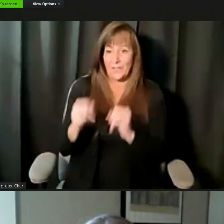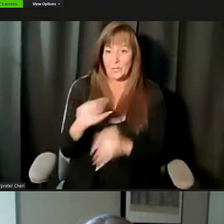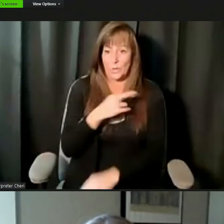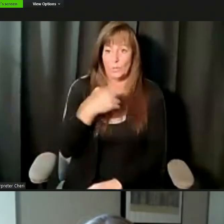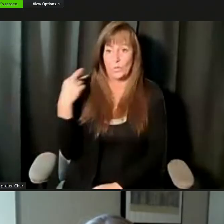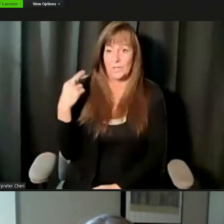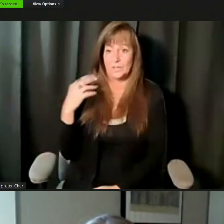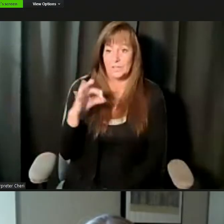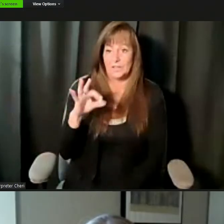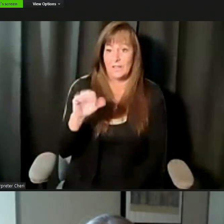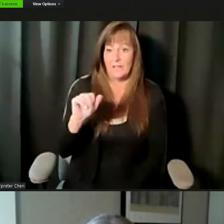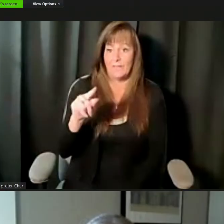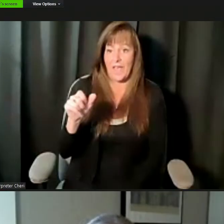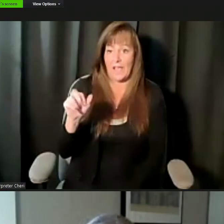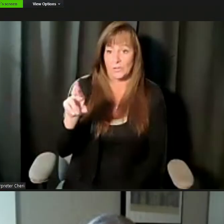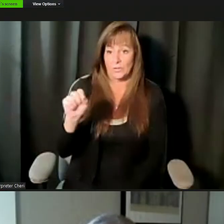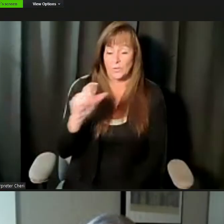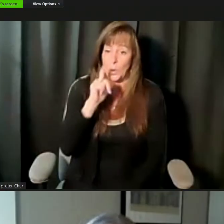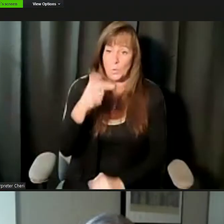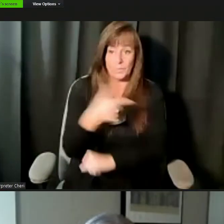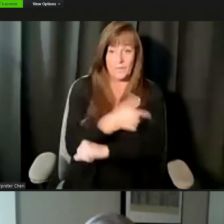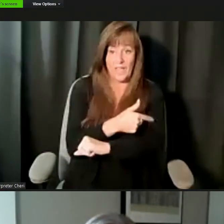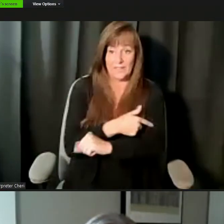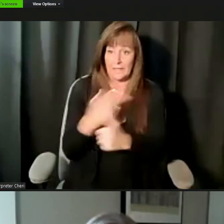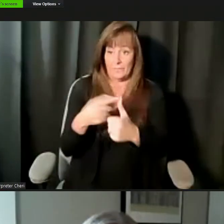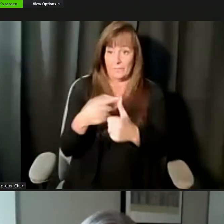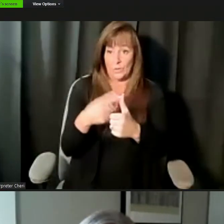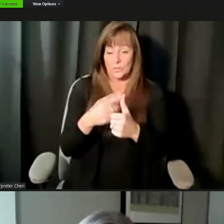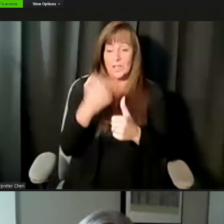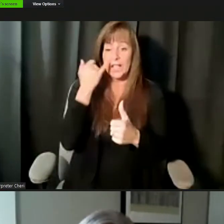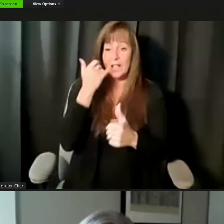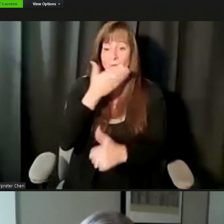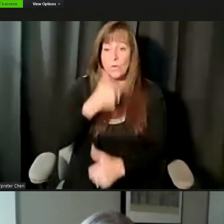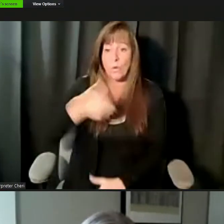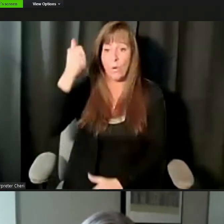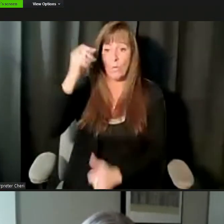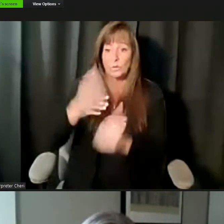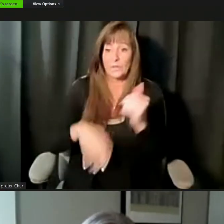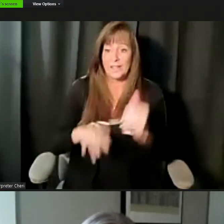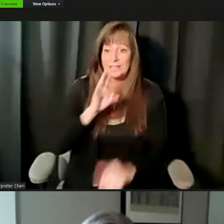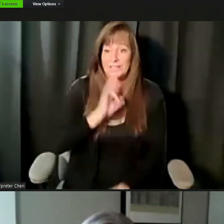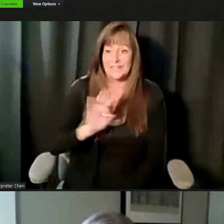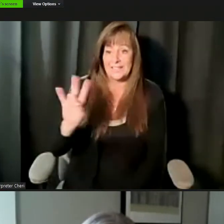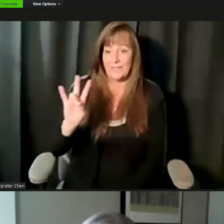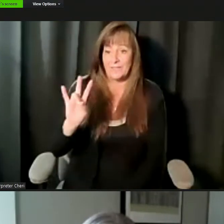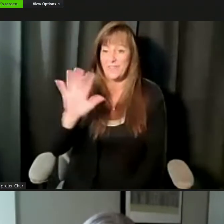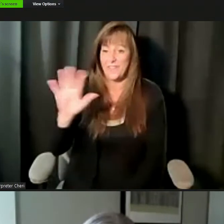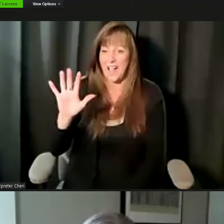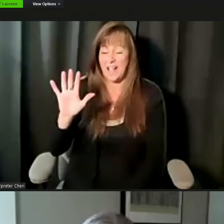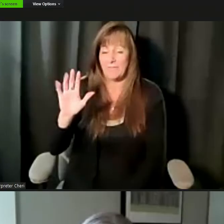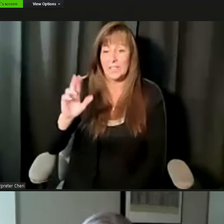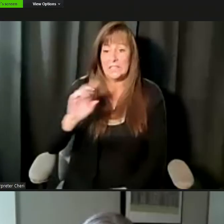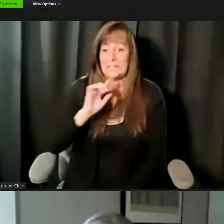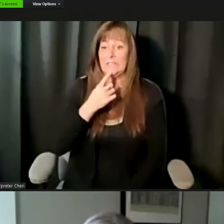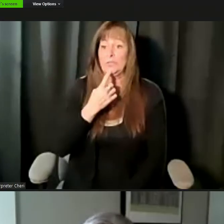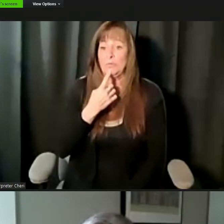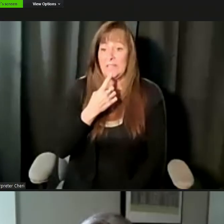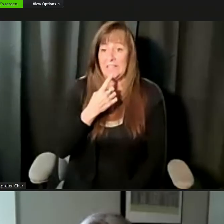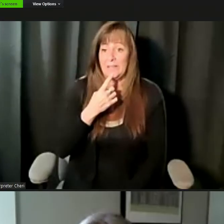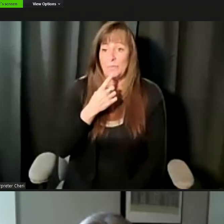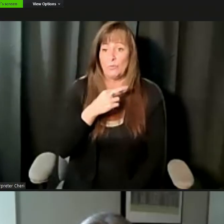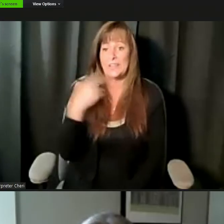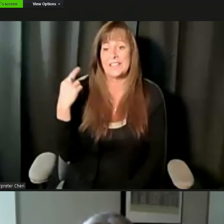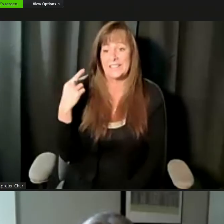the vaccine first, and so those who are over 75 are at extreme risk for bad outcomes with COVID. Those who